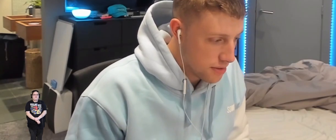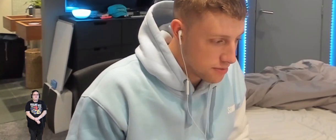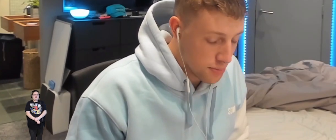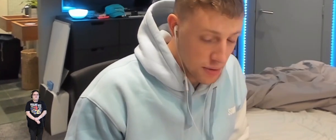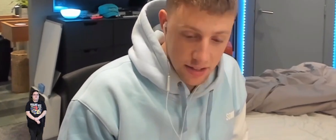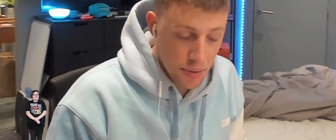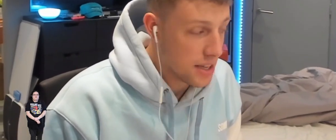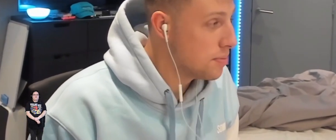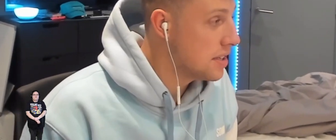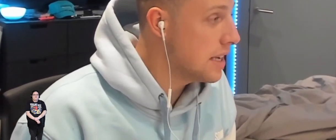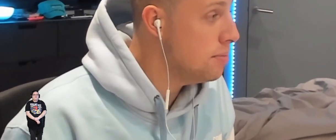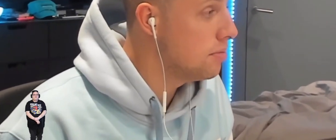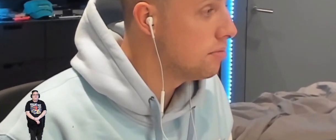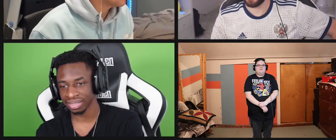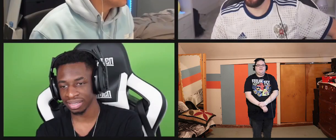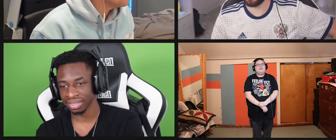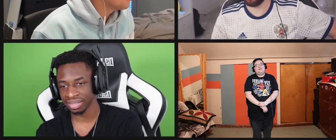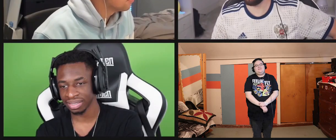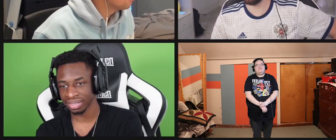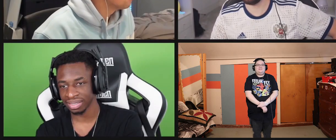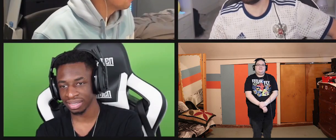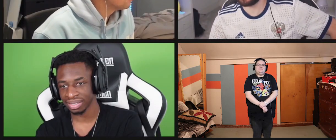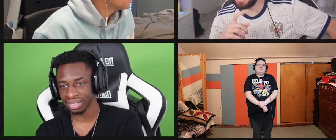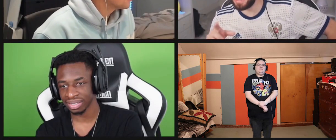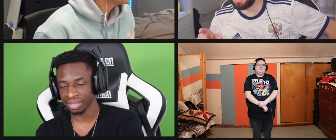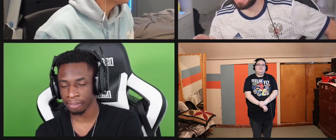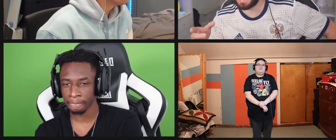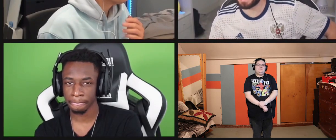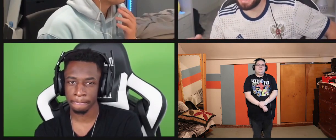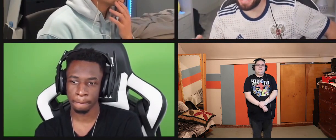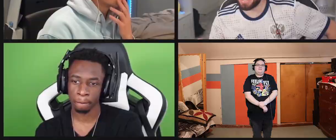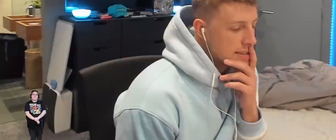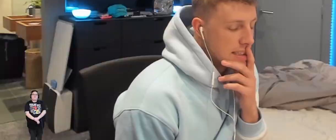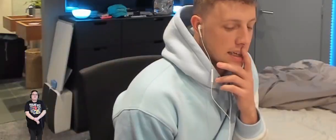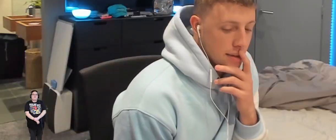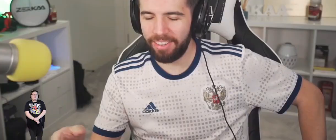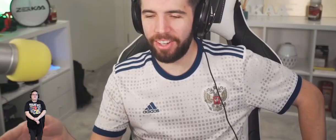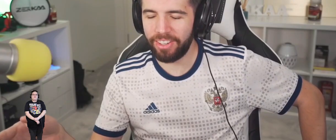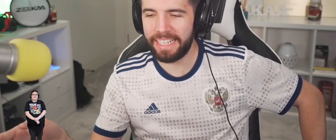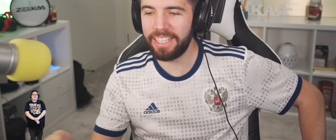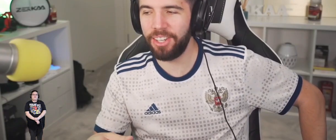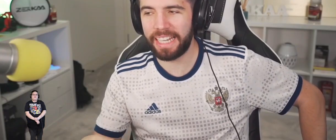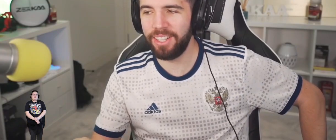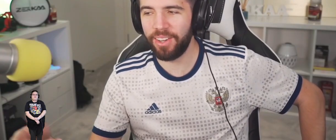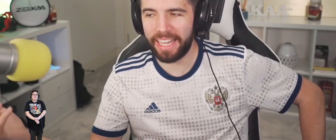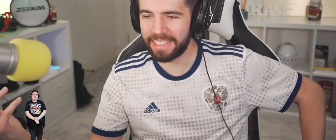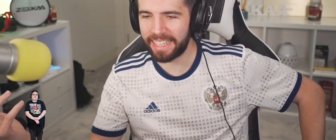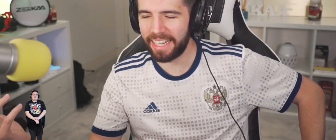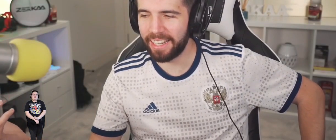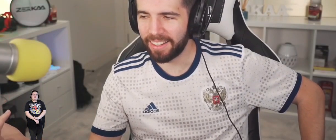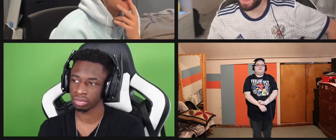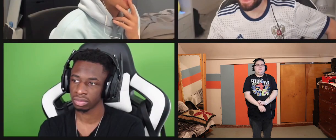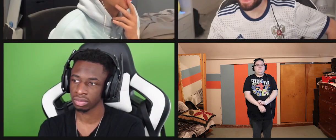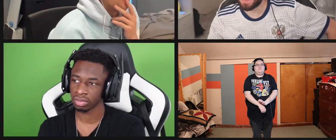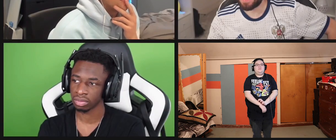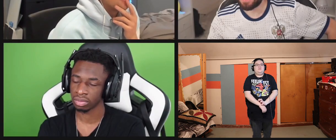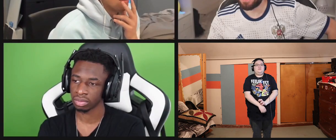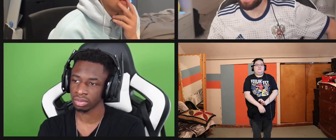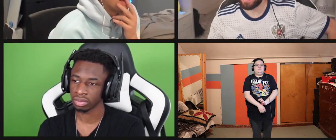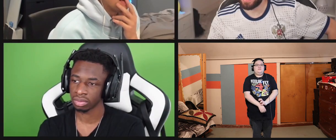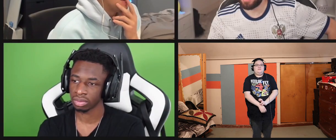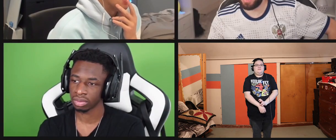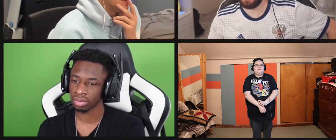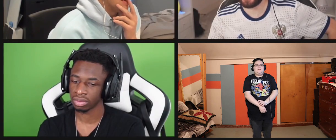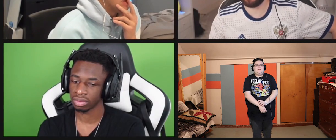I do. It's a bit deep, really. It's only deep because they can see it. Yeah. So if you're on Tinder, you say no. They ain't seeing it. That's true. A good point,